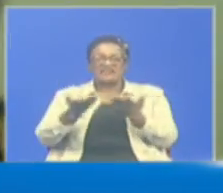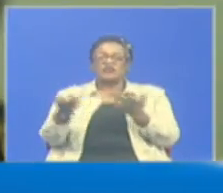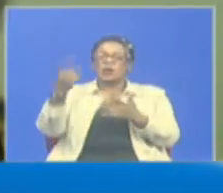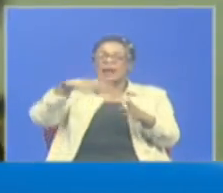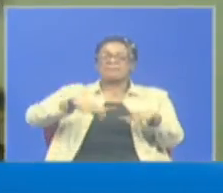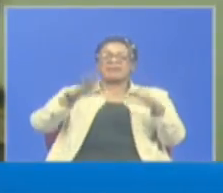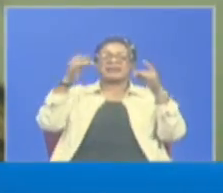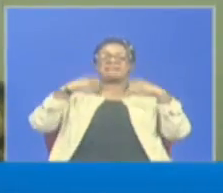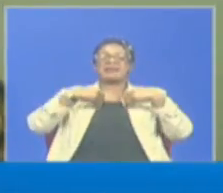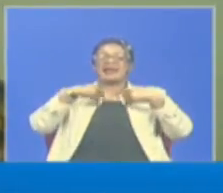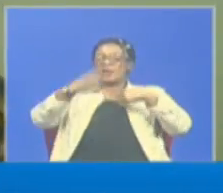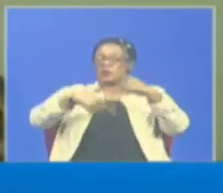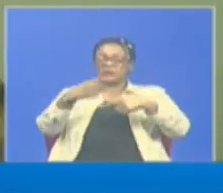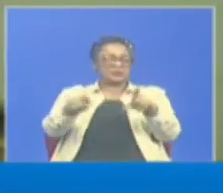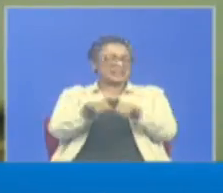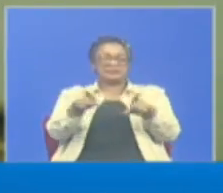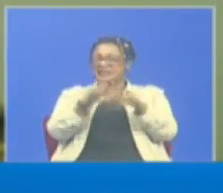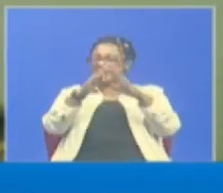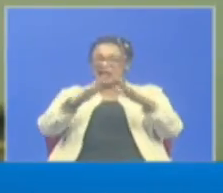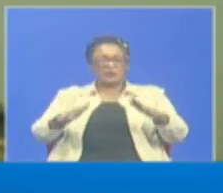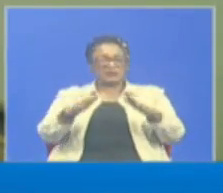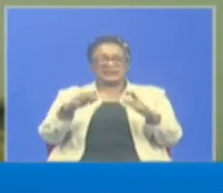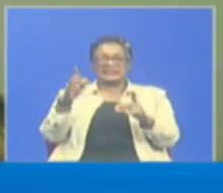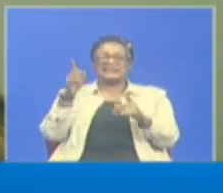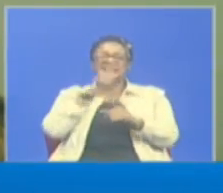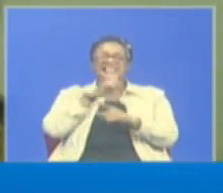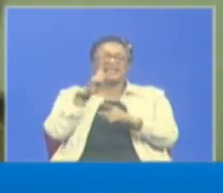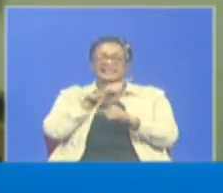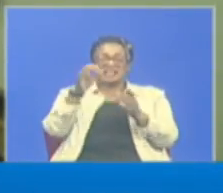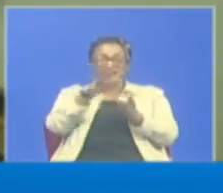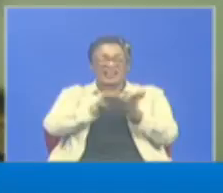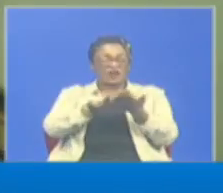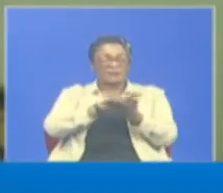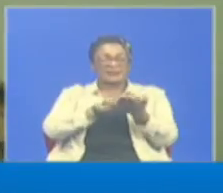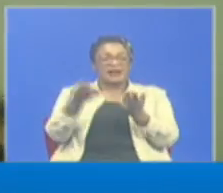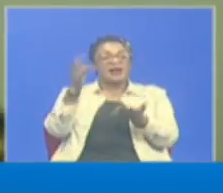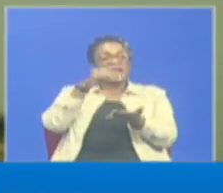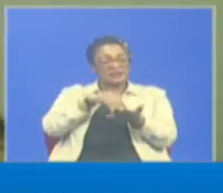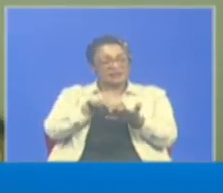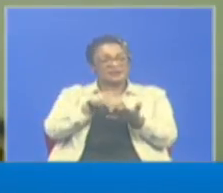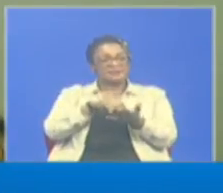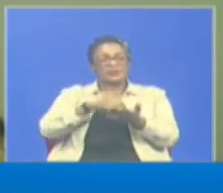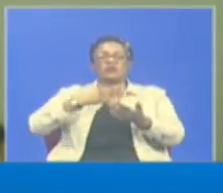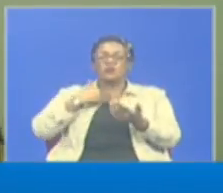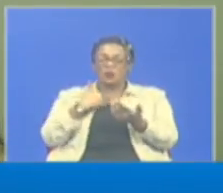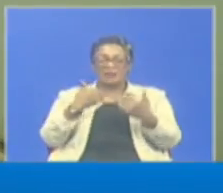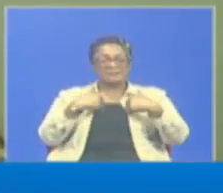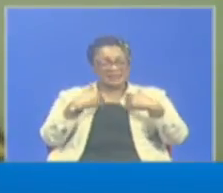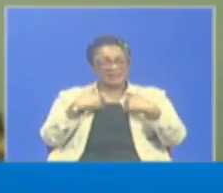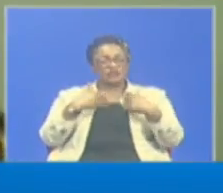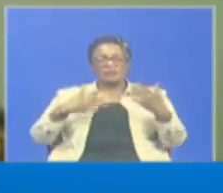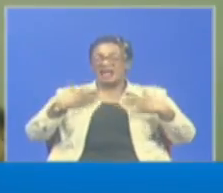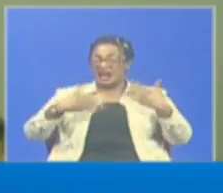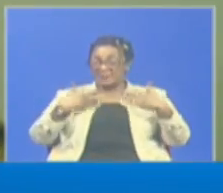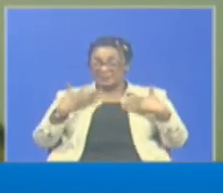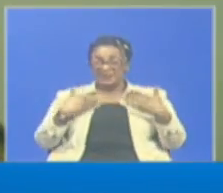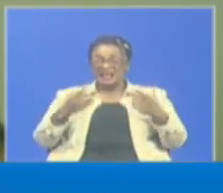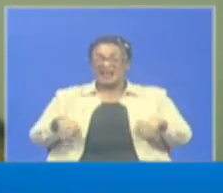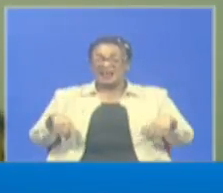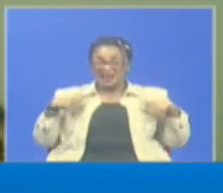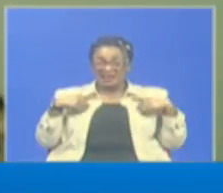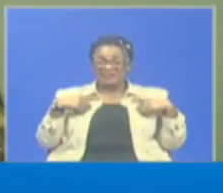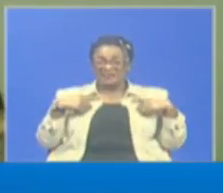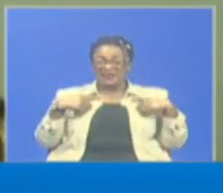still living in that same dangerous environment, and again and then you want me to be happy with this and then live one happy